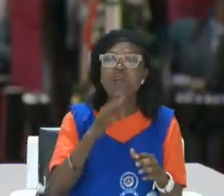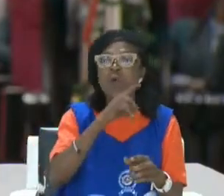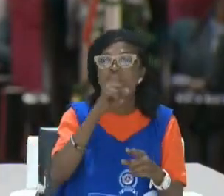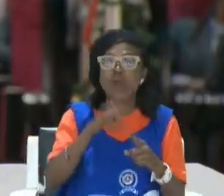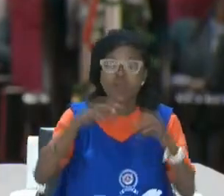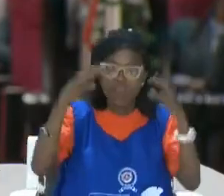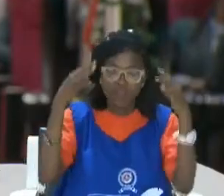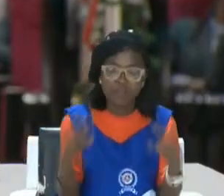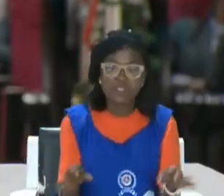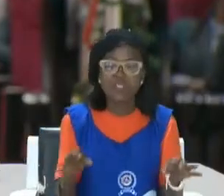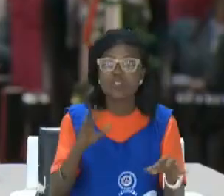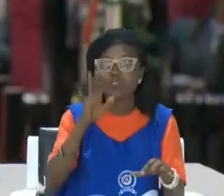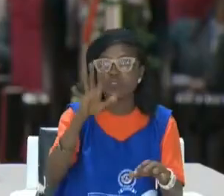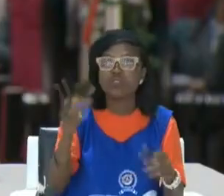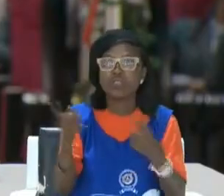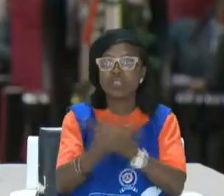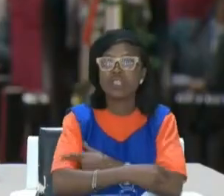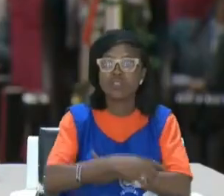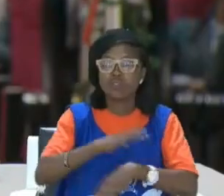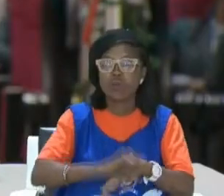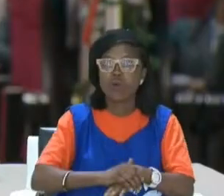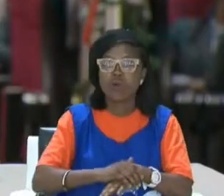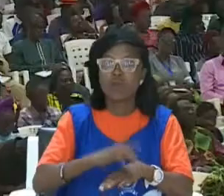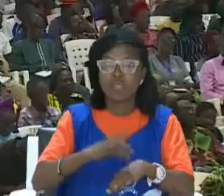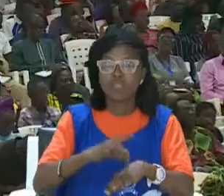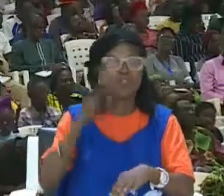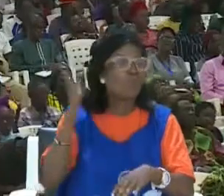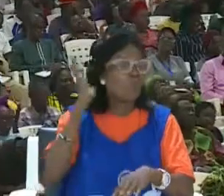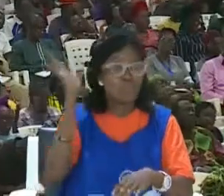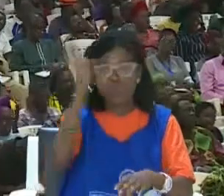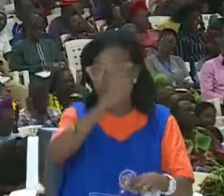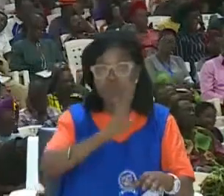your days, you will not suffer.